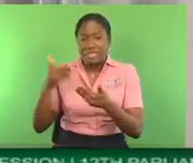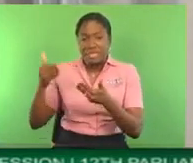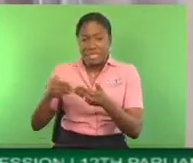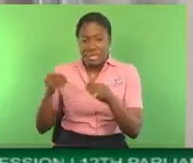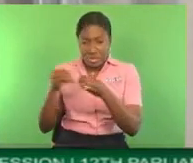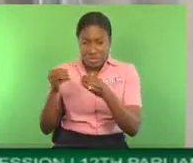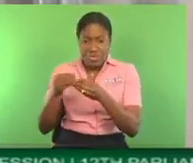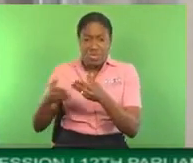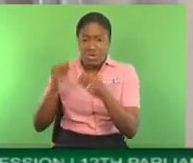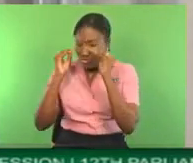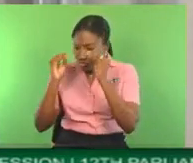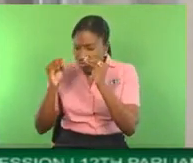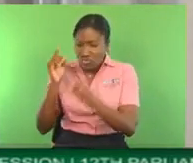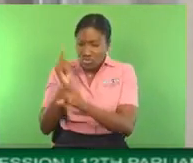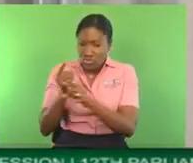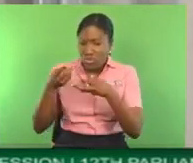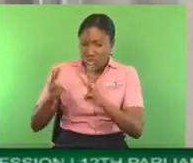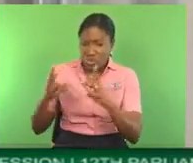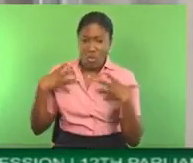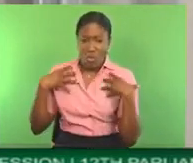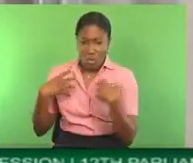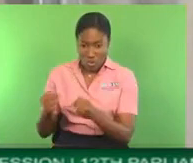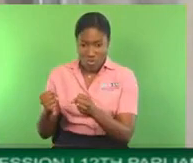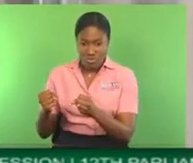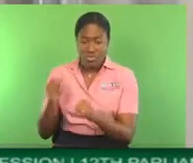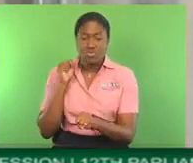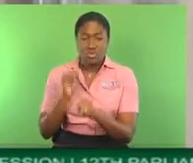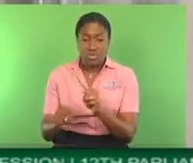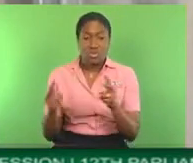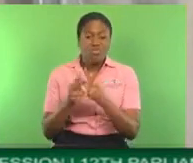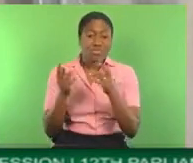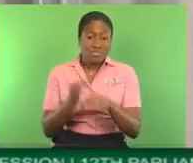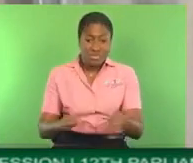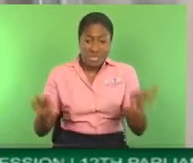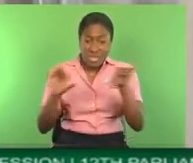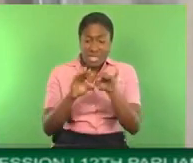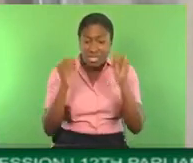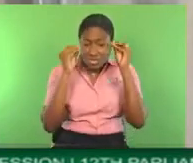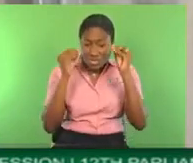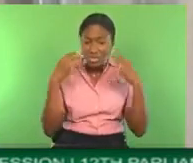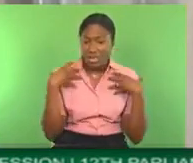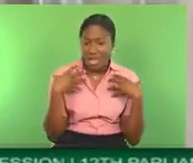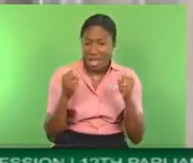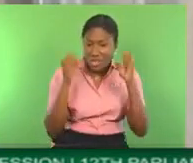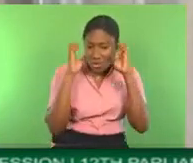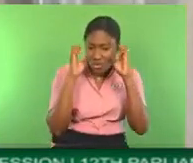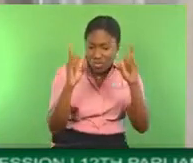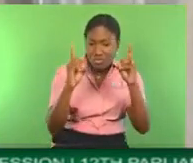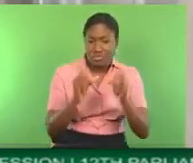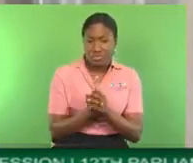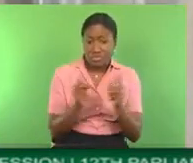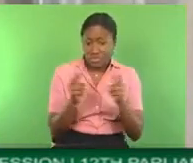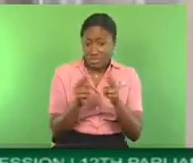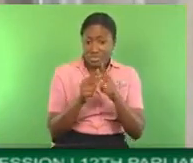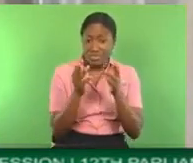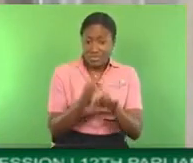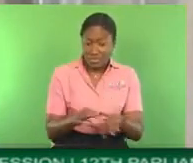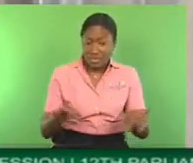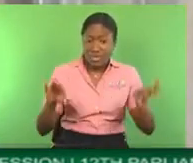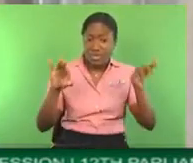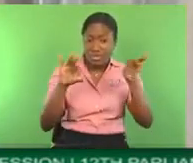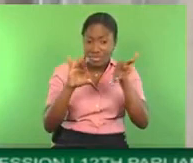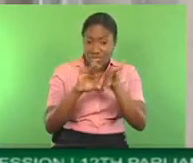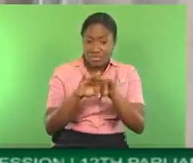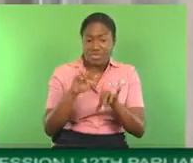comes now in focusing on fostering health education and health promotion. It is critical that a